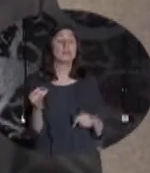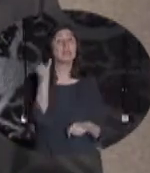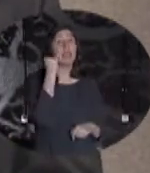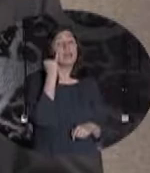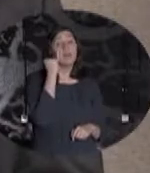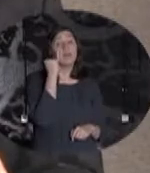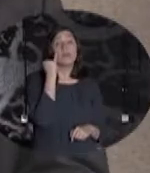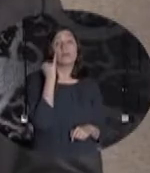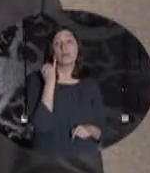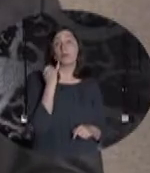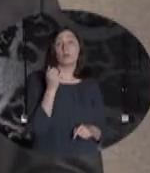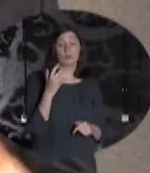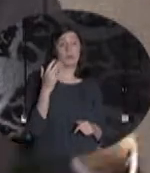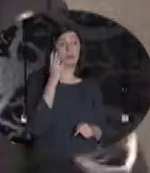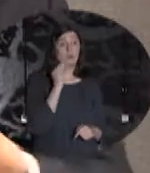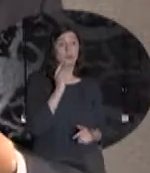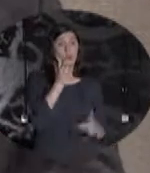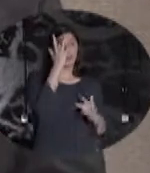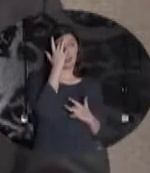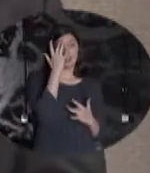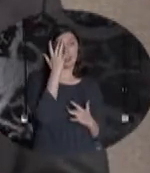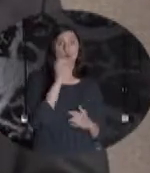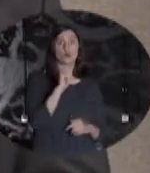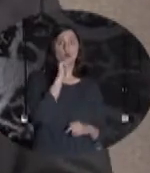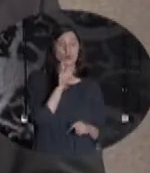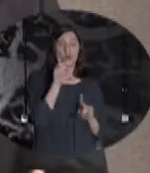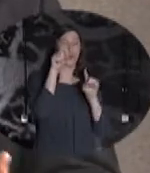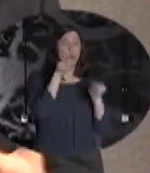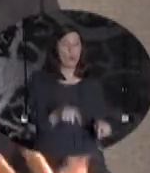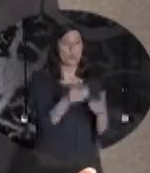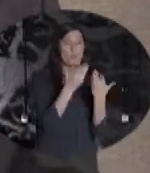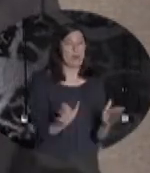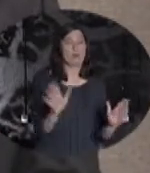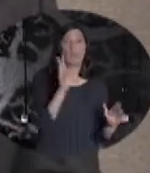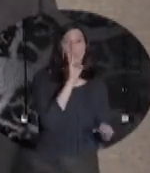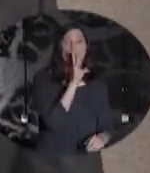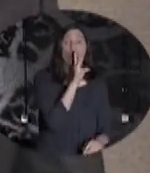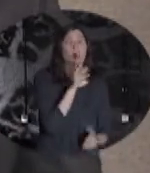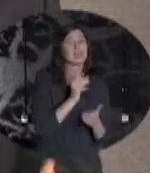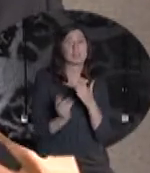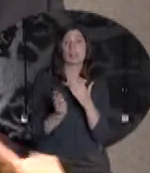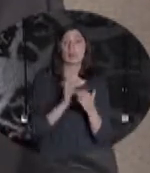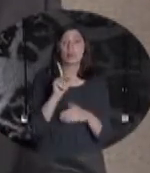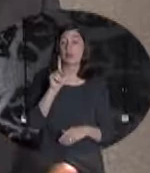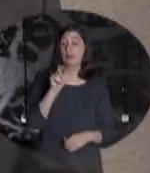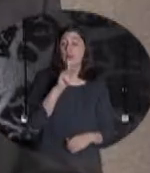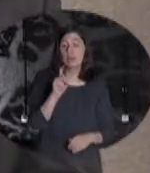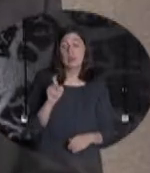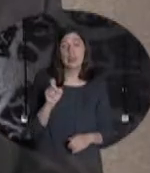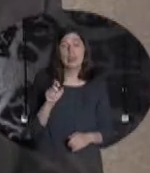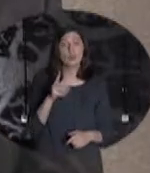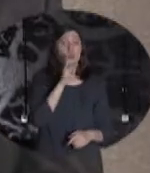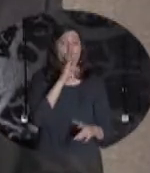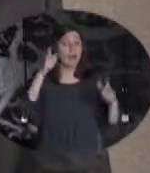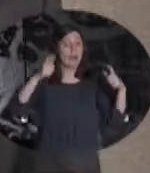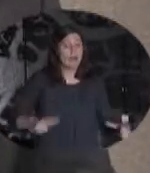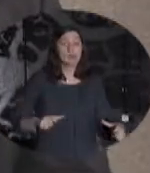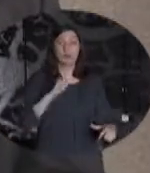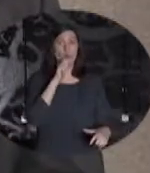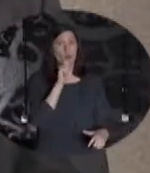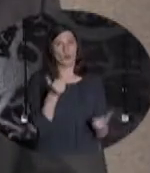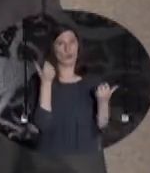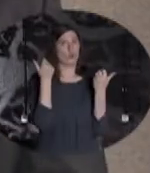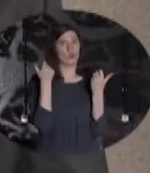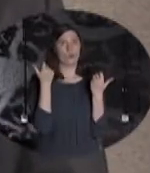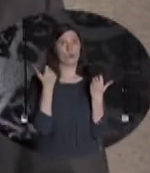have an illness like that, don't go in a public waterway. Don't go, even if it's a lake or a pond. Don't take the opportunity to